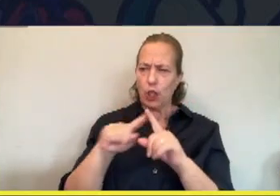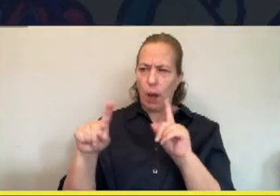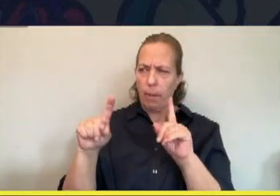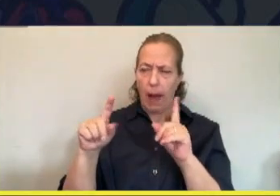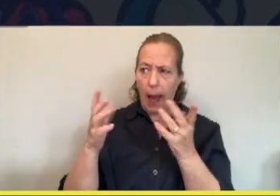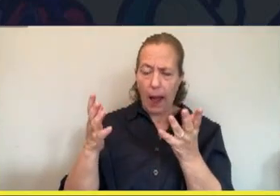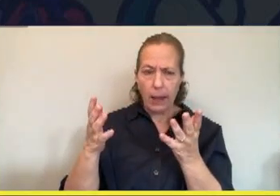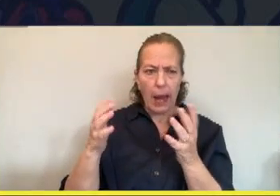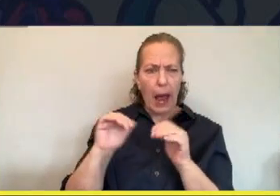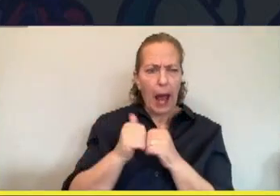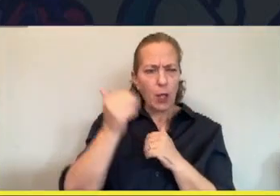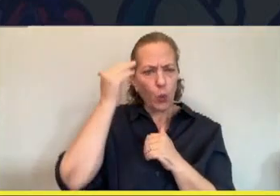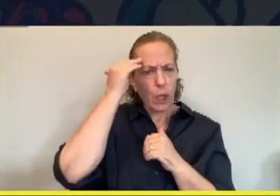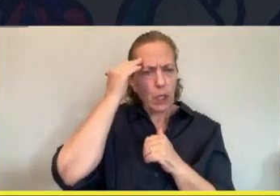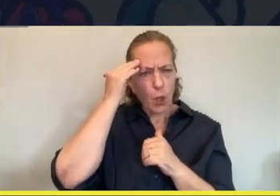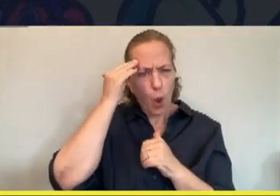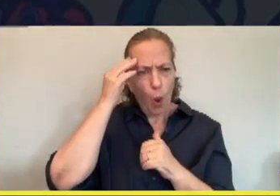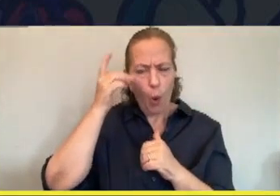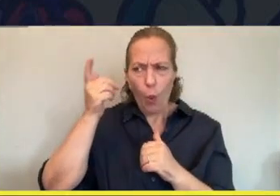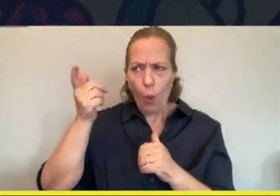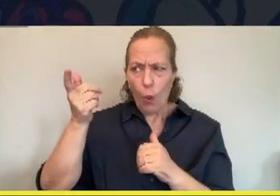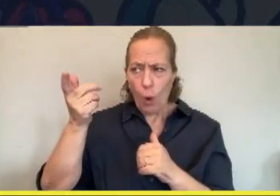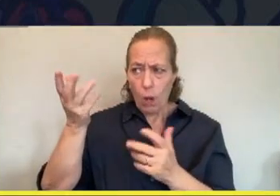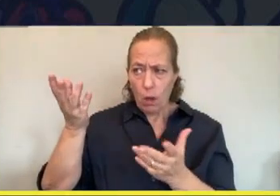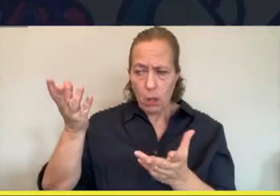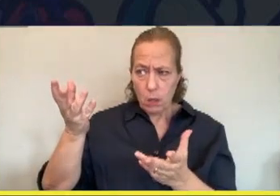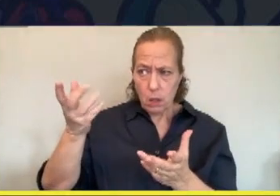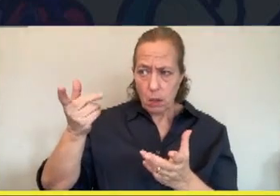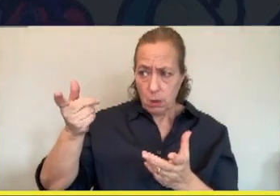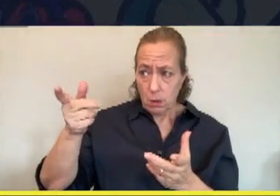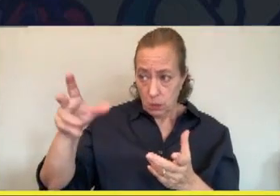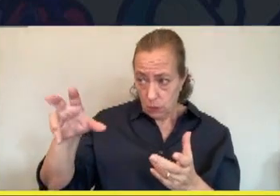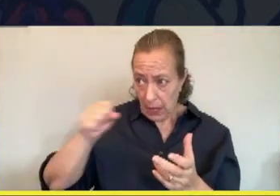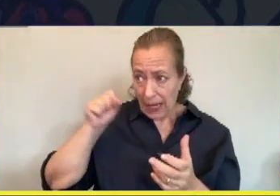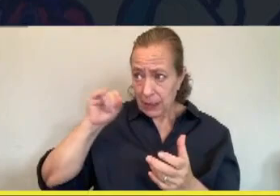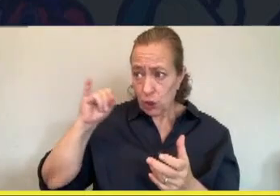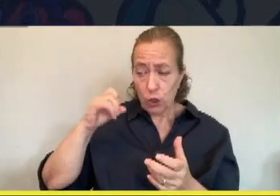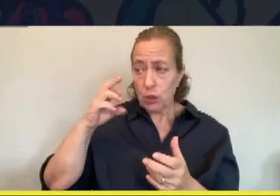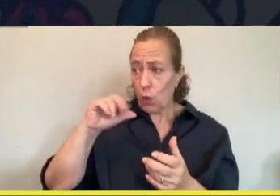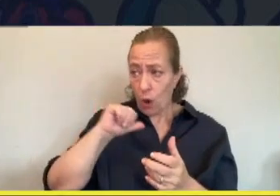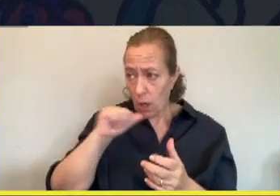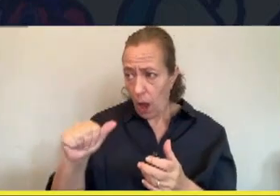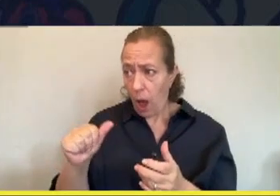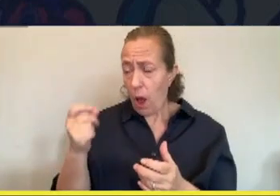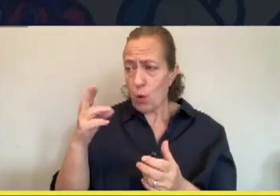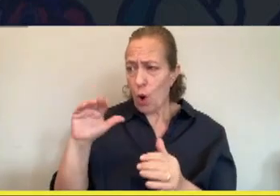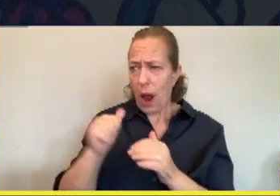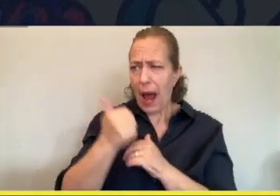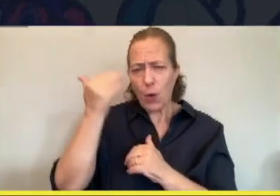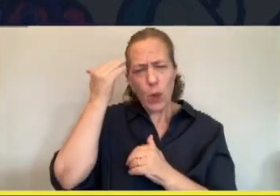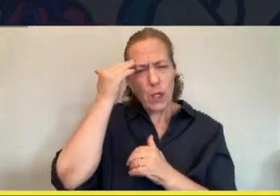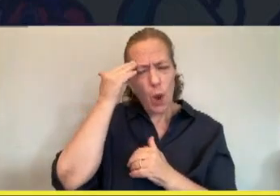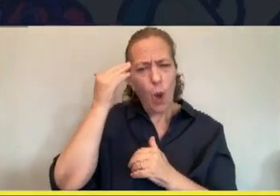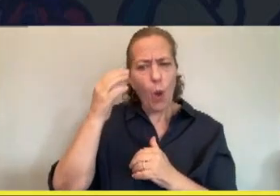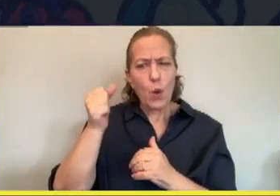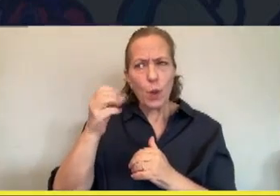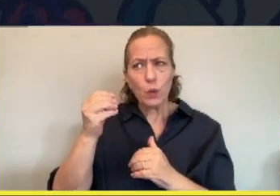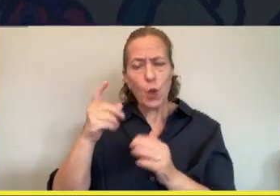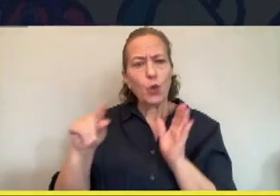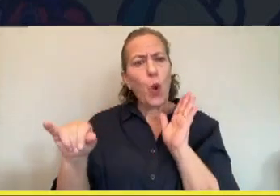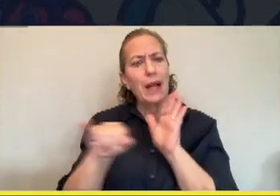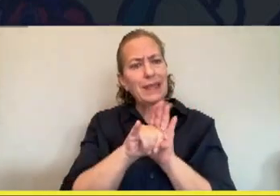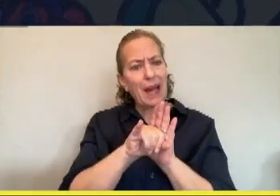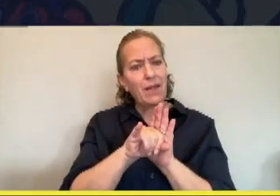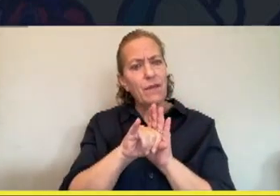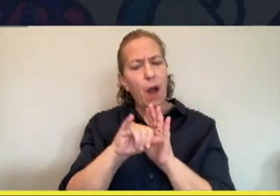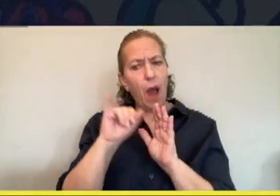the insurance or, they were taking new patients or not. And so identifying intent is difficult. So you can imagine how difficult